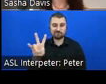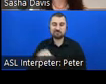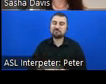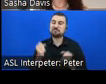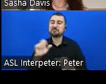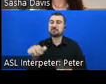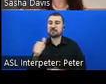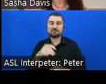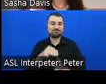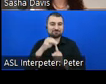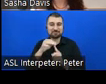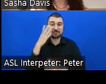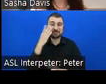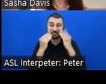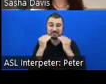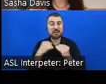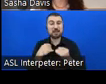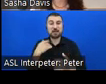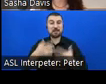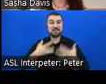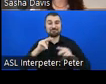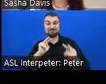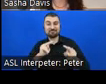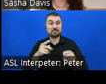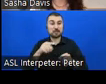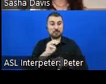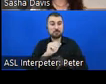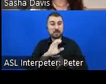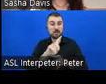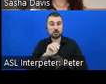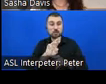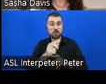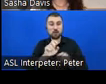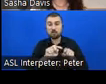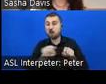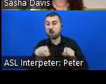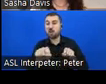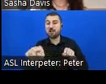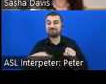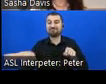unique experiences await as you venture beyond McDougal. While the big lights of